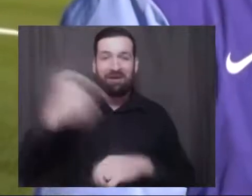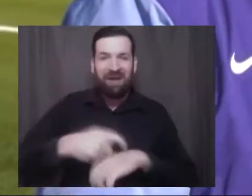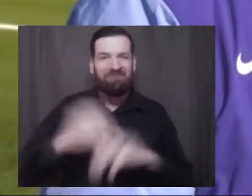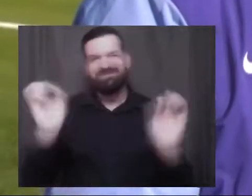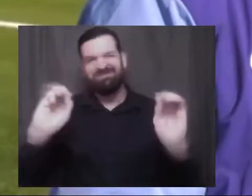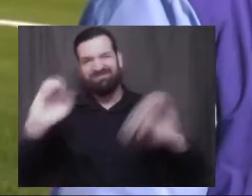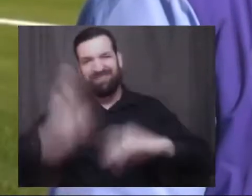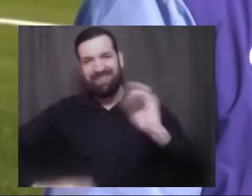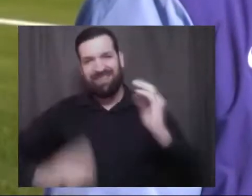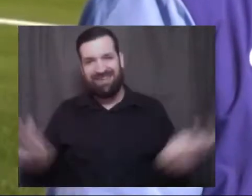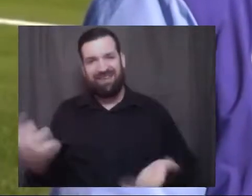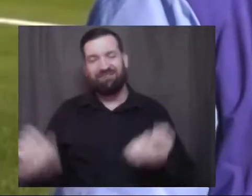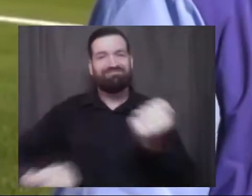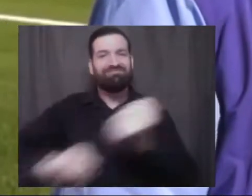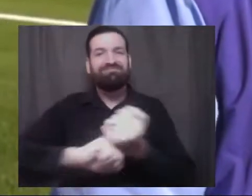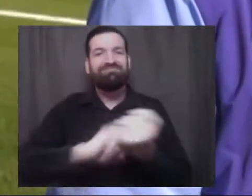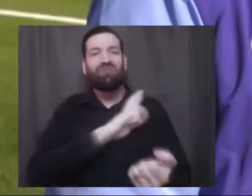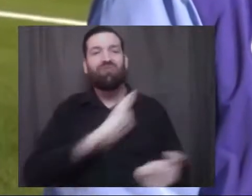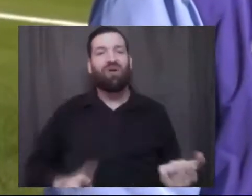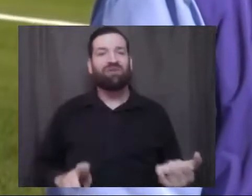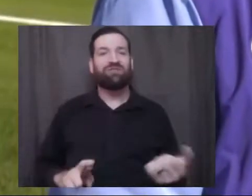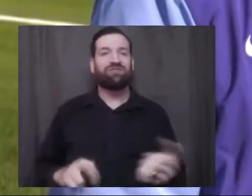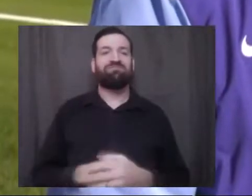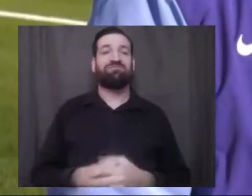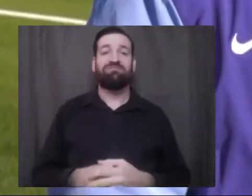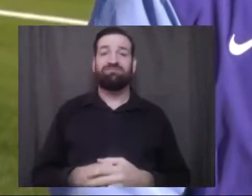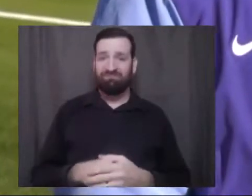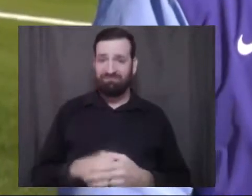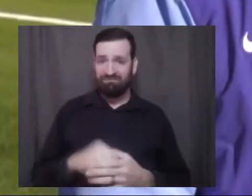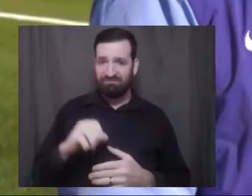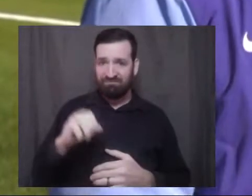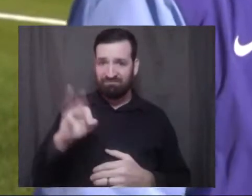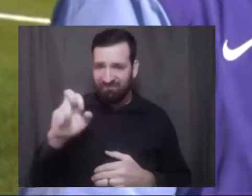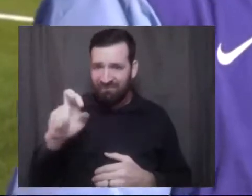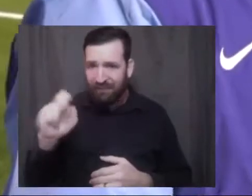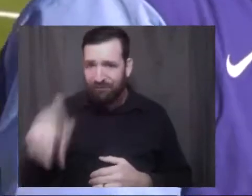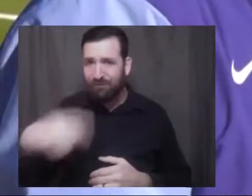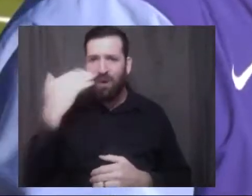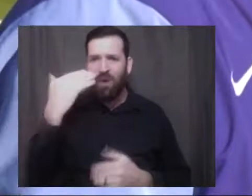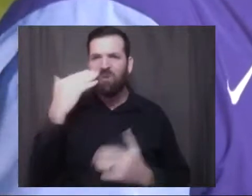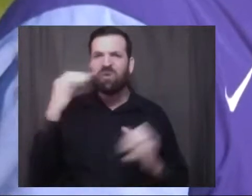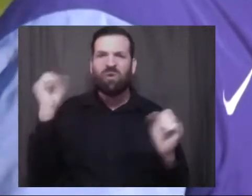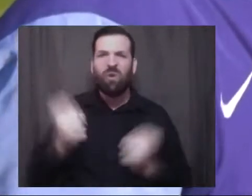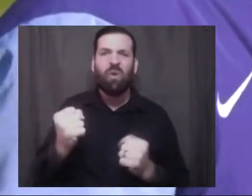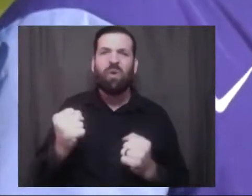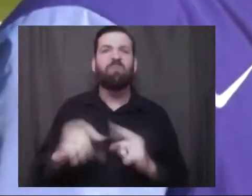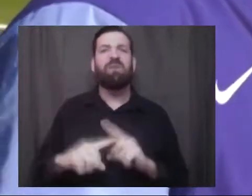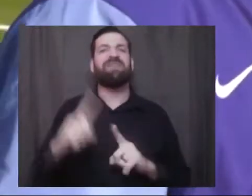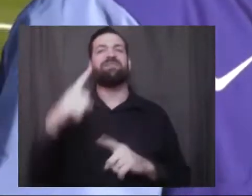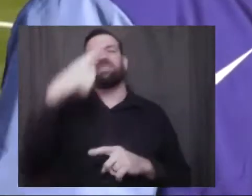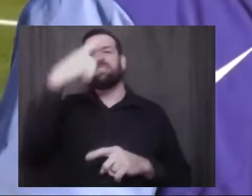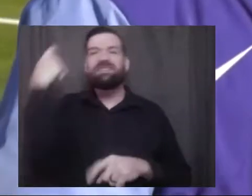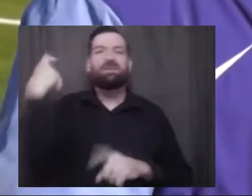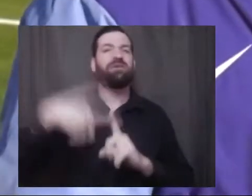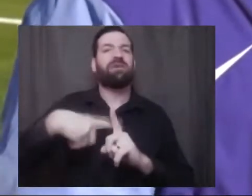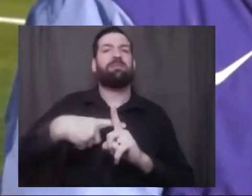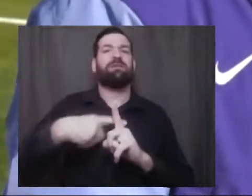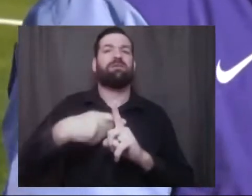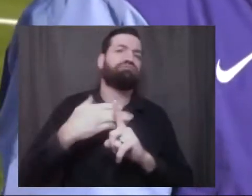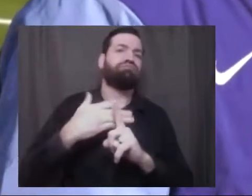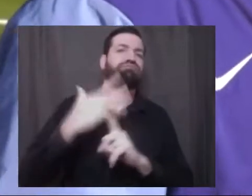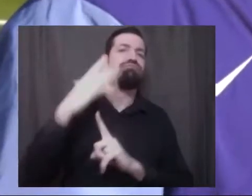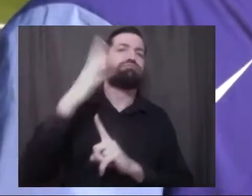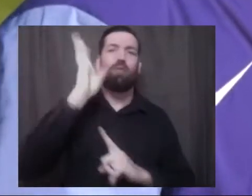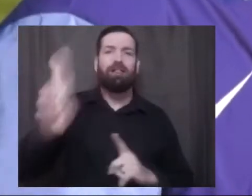as we head out? Fans should know. I mean, obviously it's a very cool day today, but as we know, those summer temps are going to kick up there. Anything that people can do to prepare